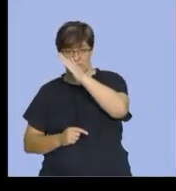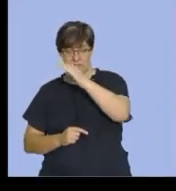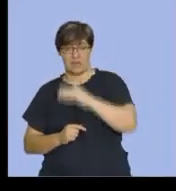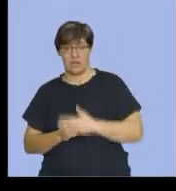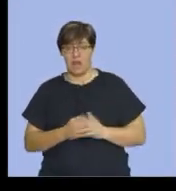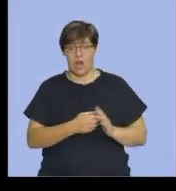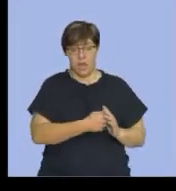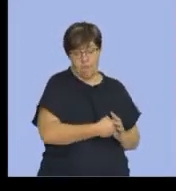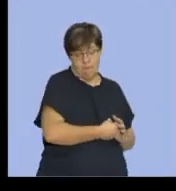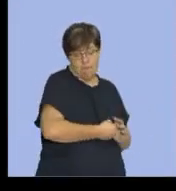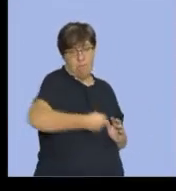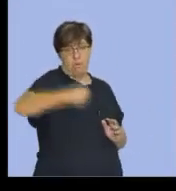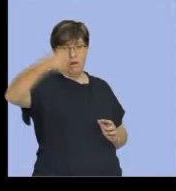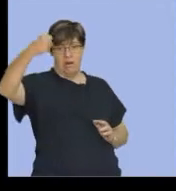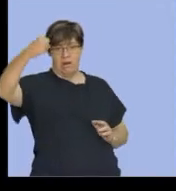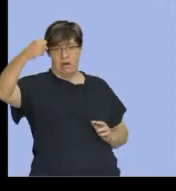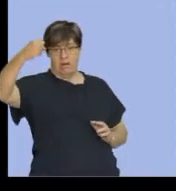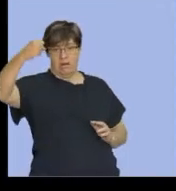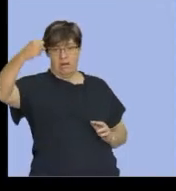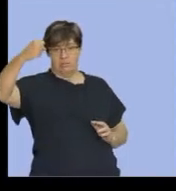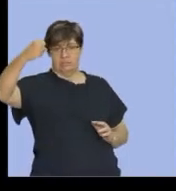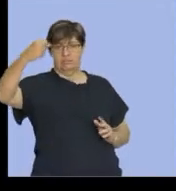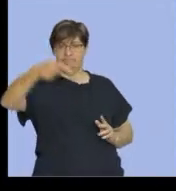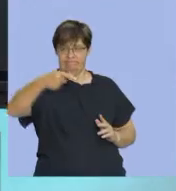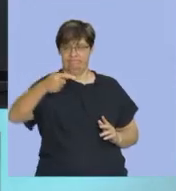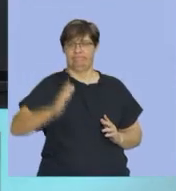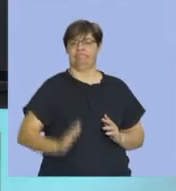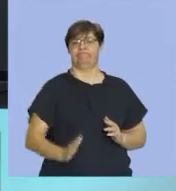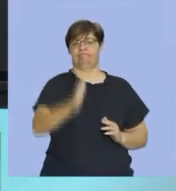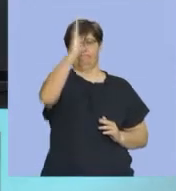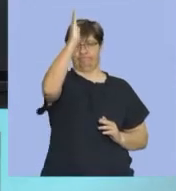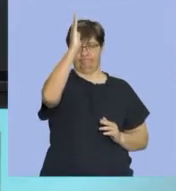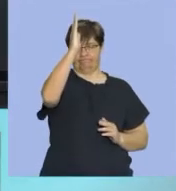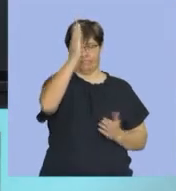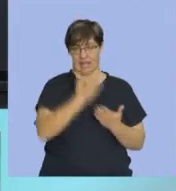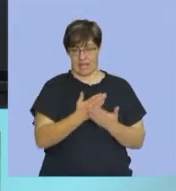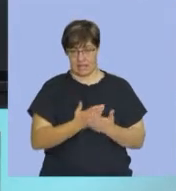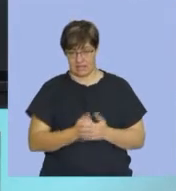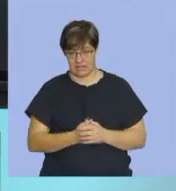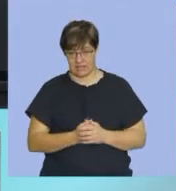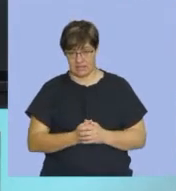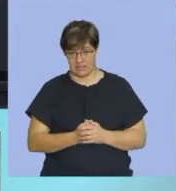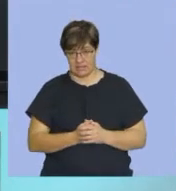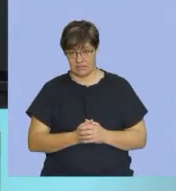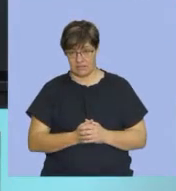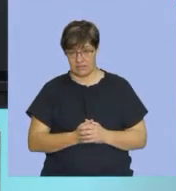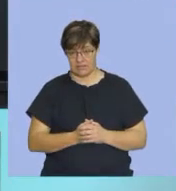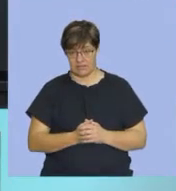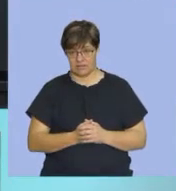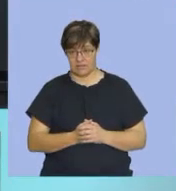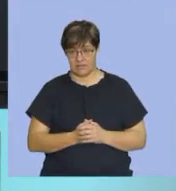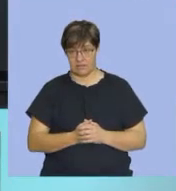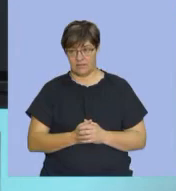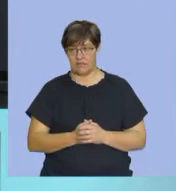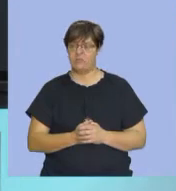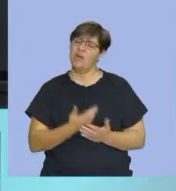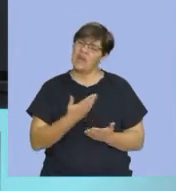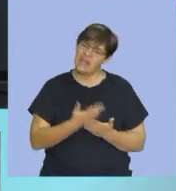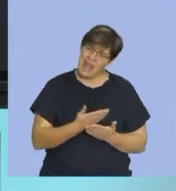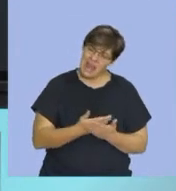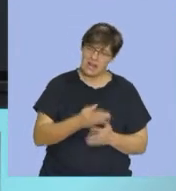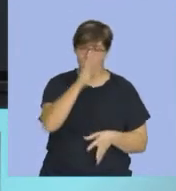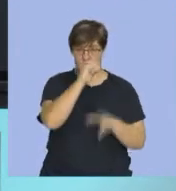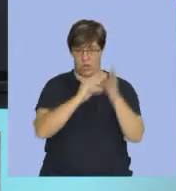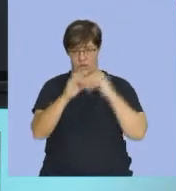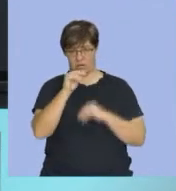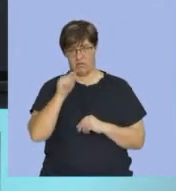is a pulling force that's pulling it up. So my vertical force goes upwards. Okay? You